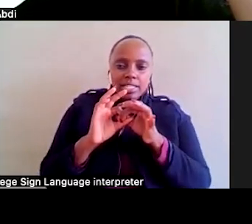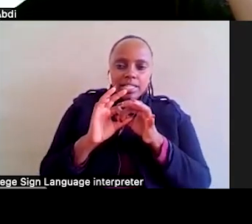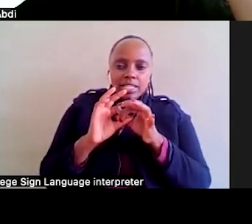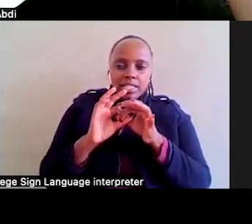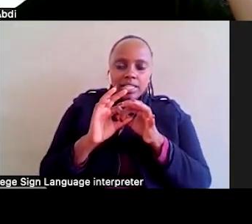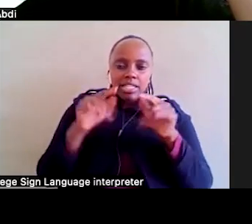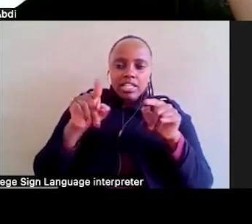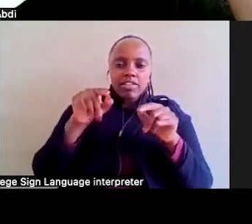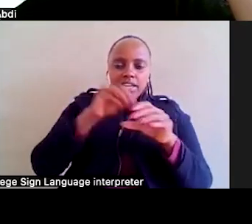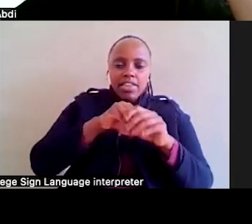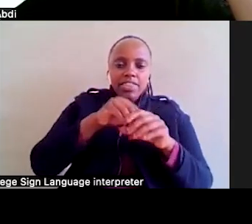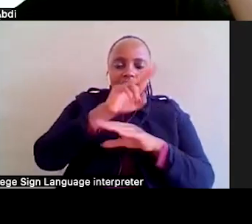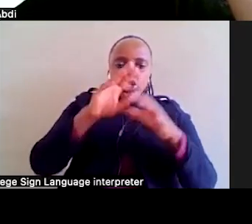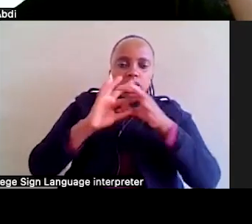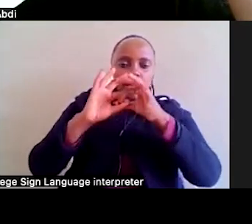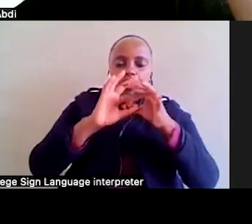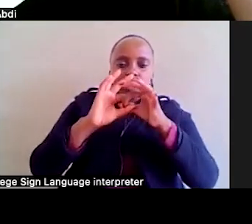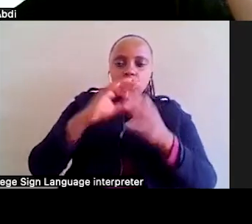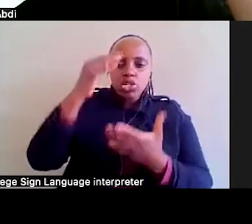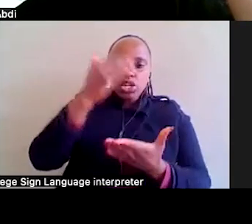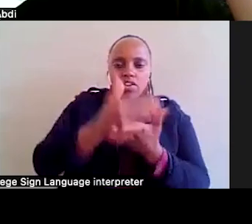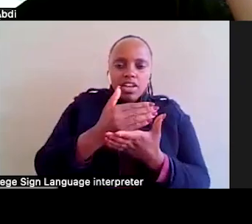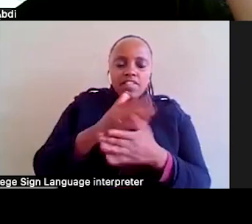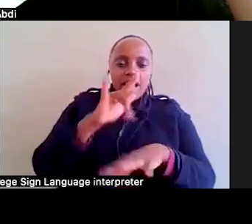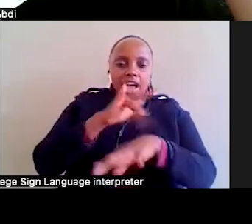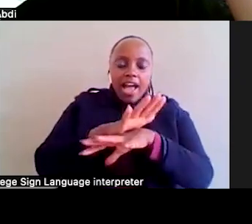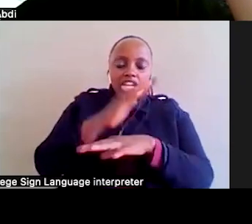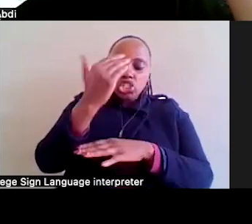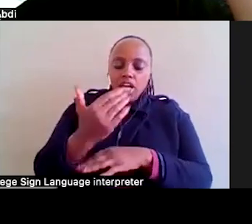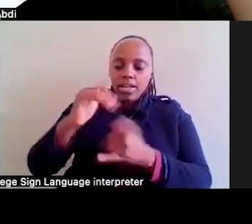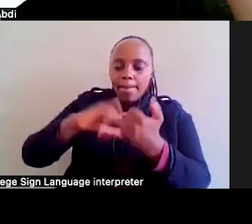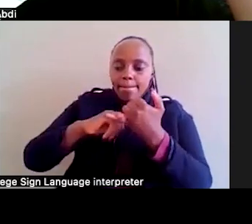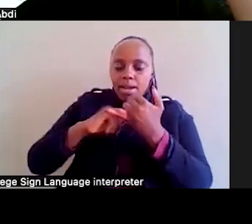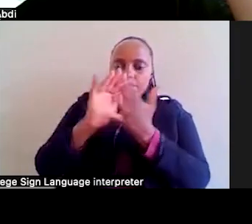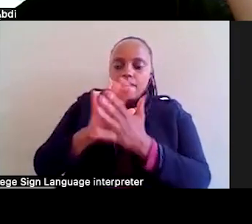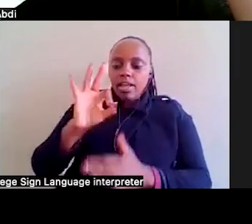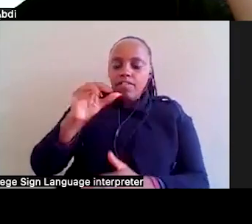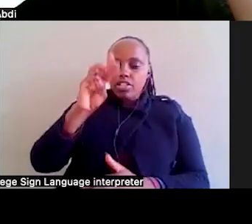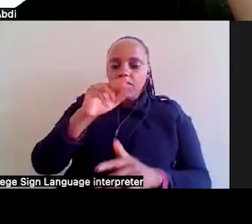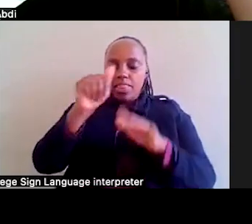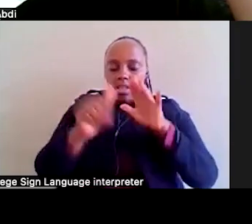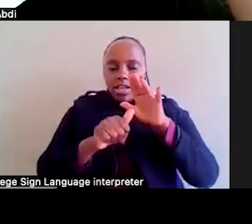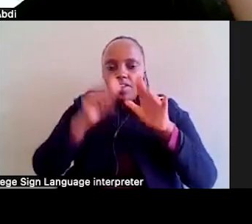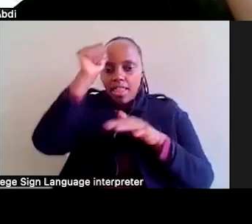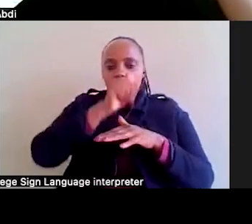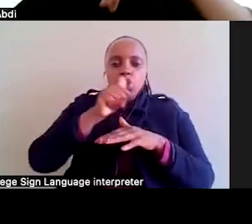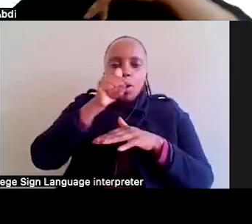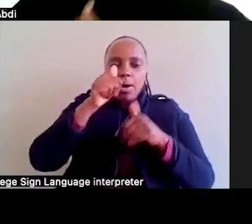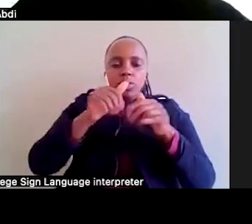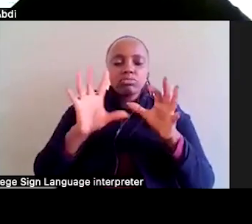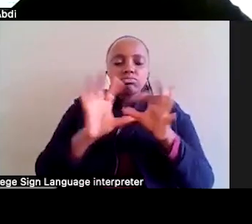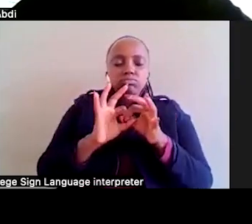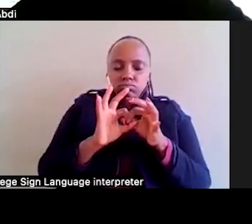She's in the National Alliance to End Early Child Marriage and FGM. This is an alliance in Ethiopia that comprises the